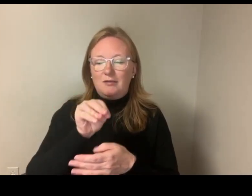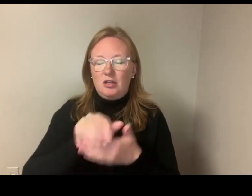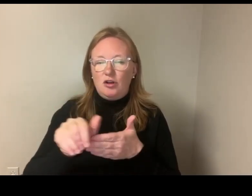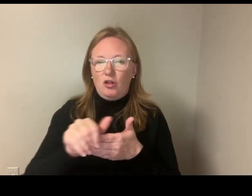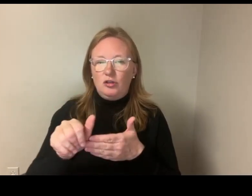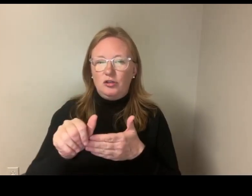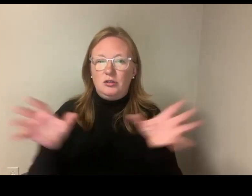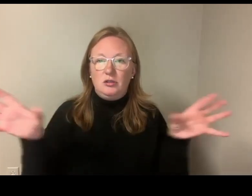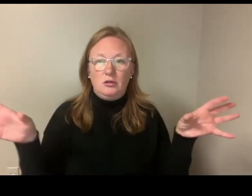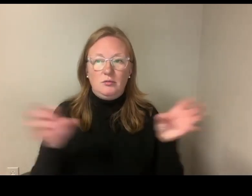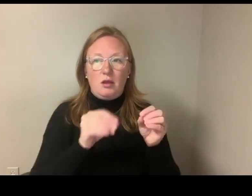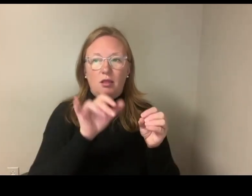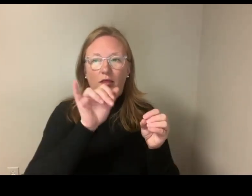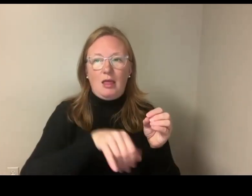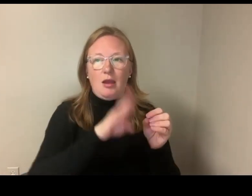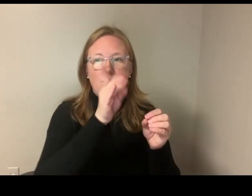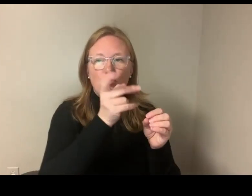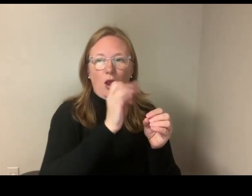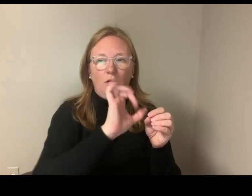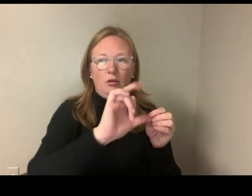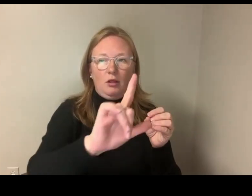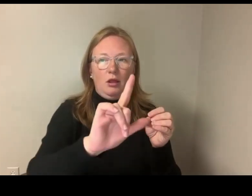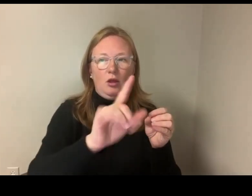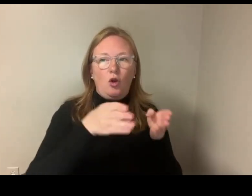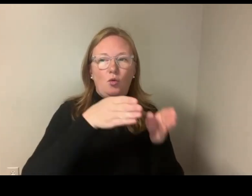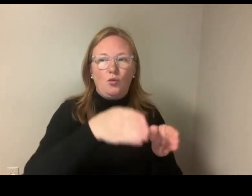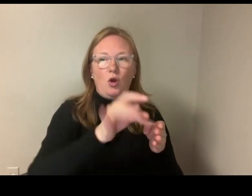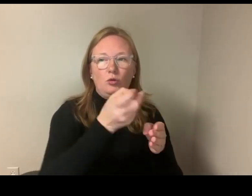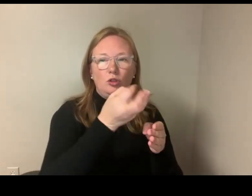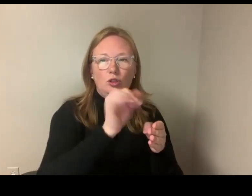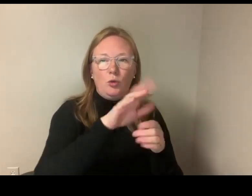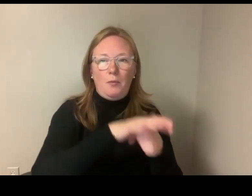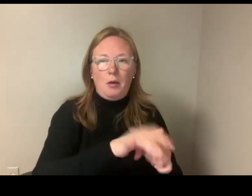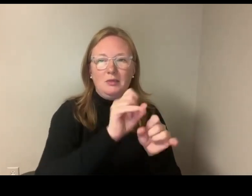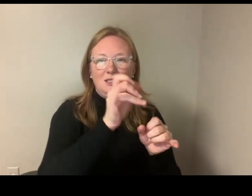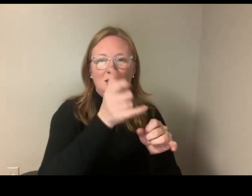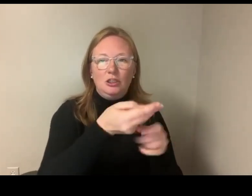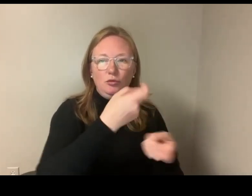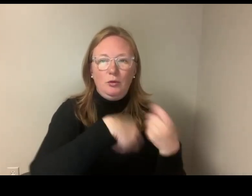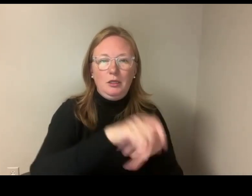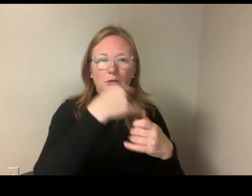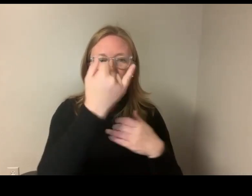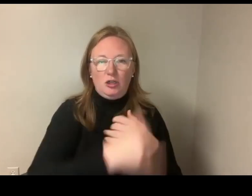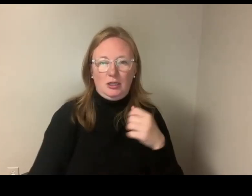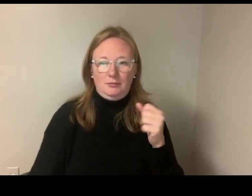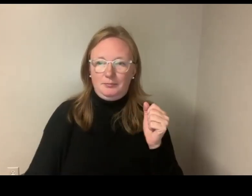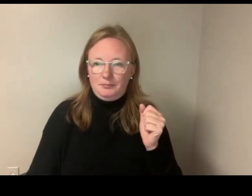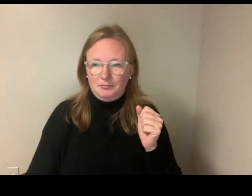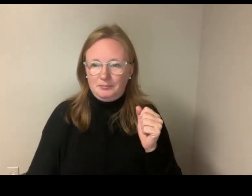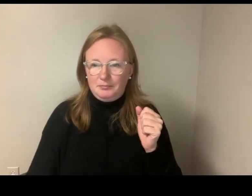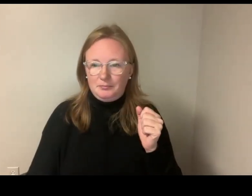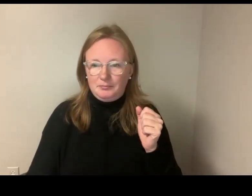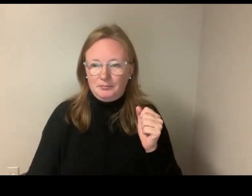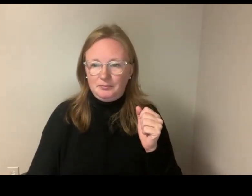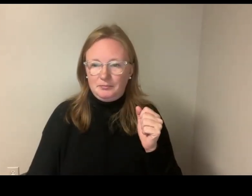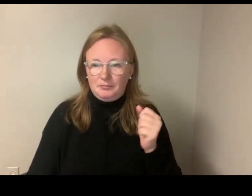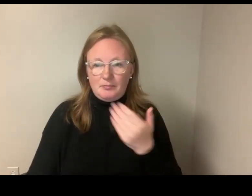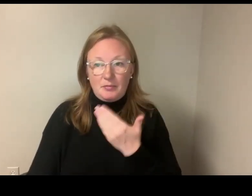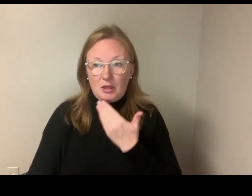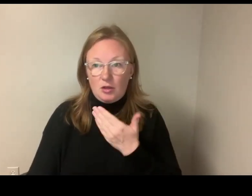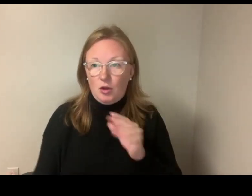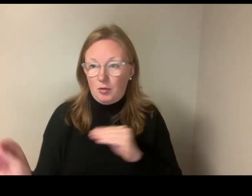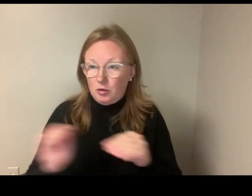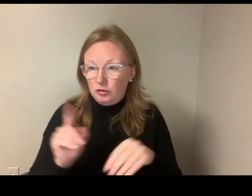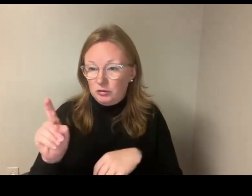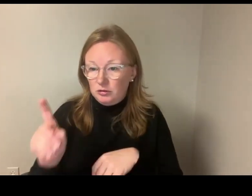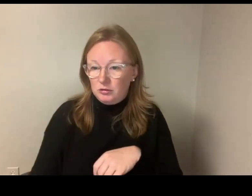$227,470. This is for the Brown Hills Road Sewer Pump Station Replacement Project. Thank you. Is there a